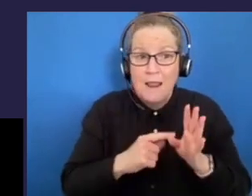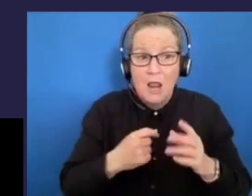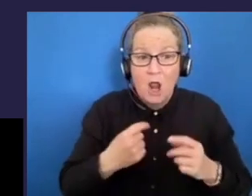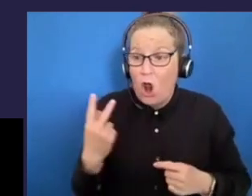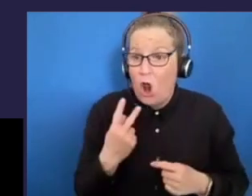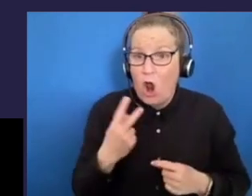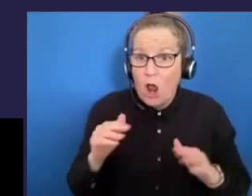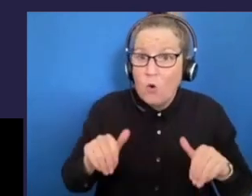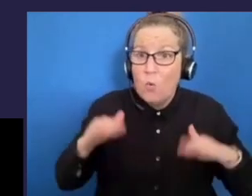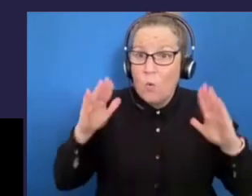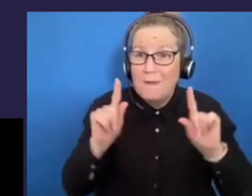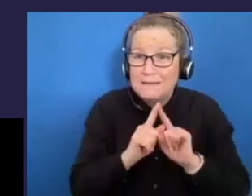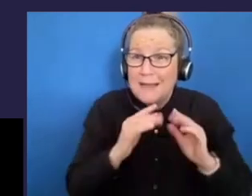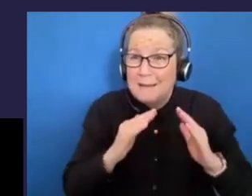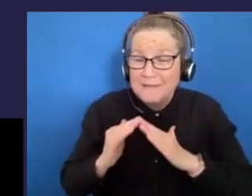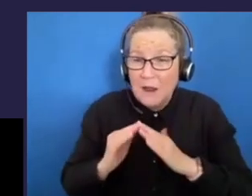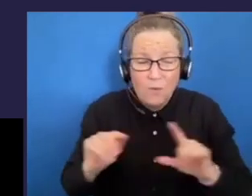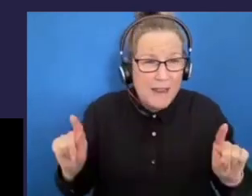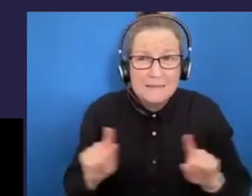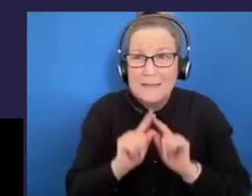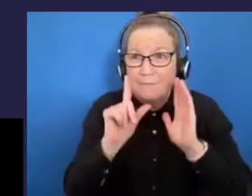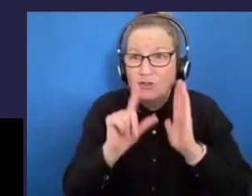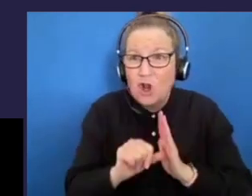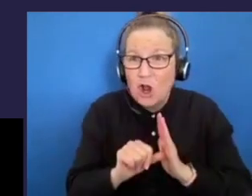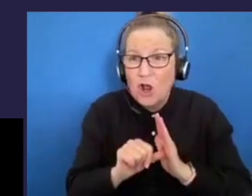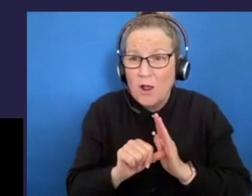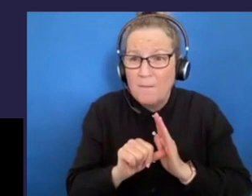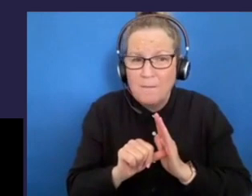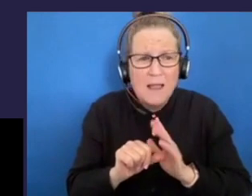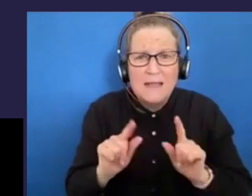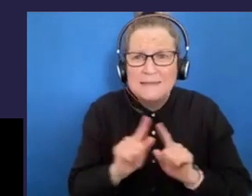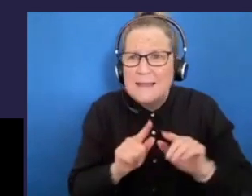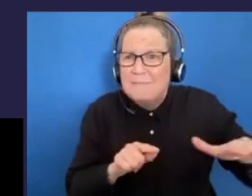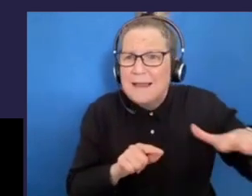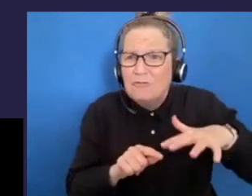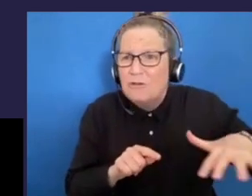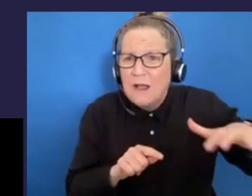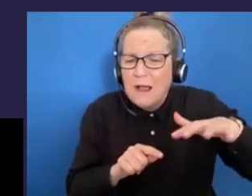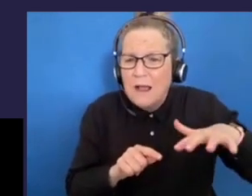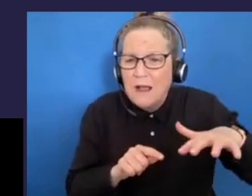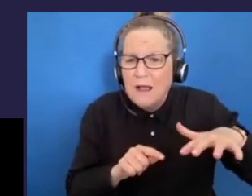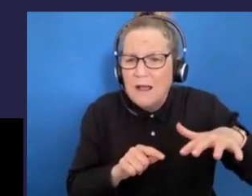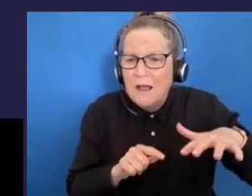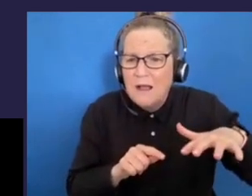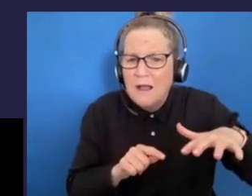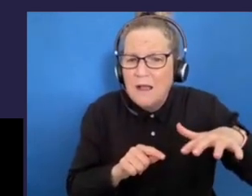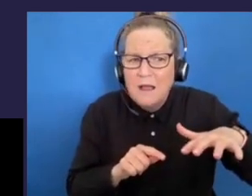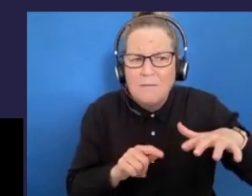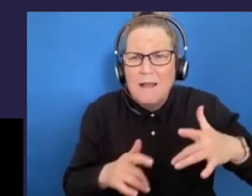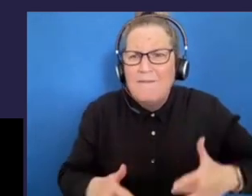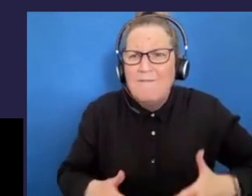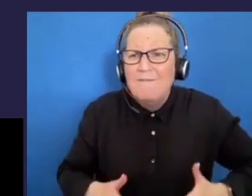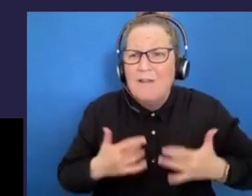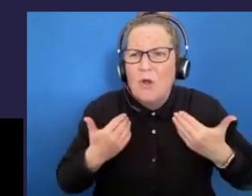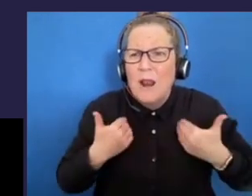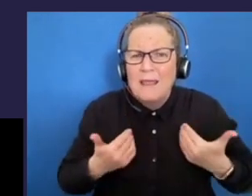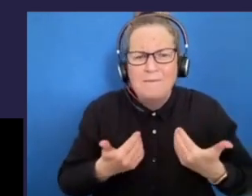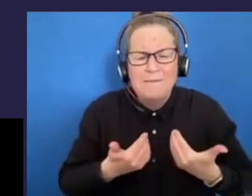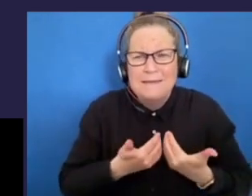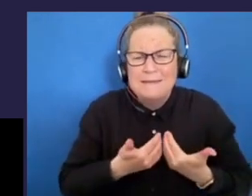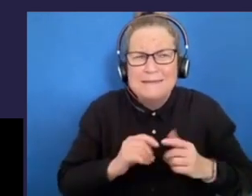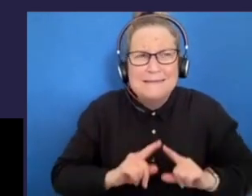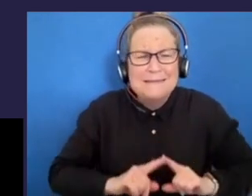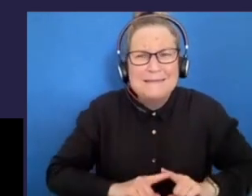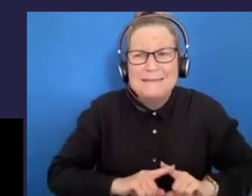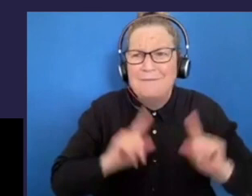town at the same time on the same side of town. And yet it's like we've lived in 2 completely different